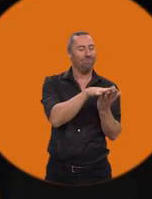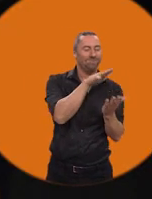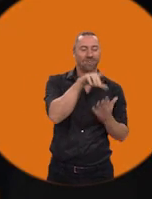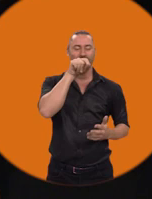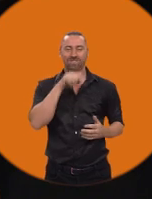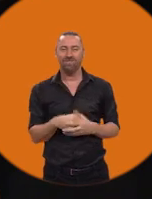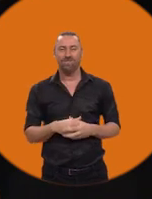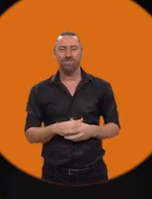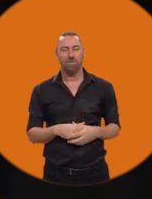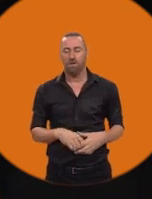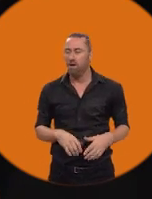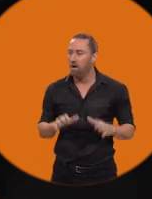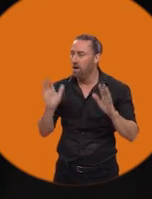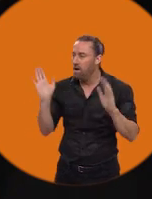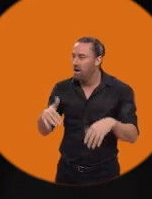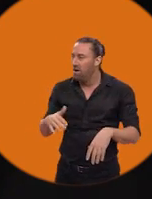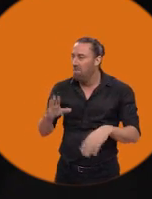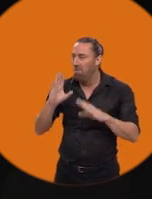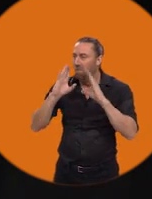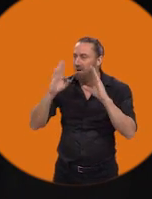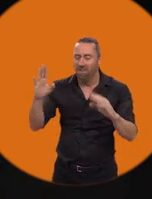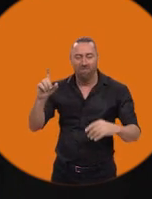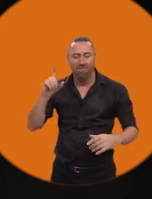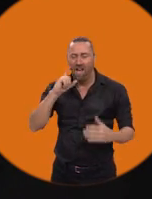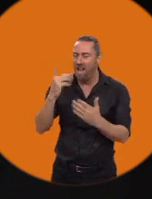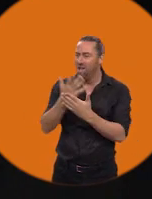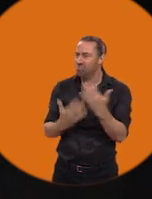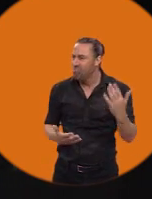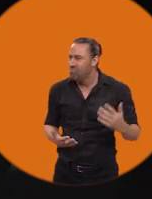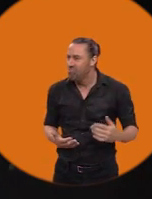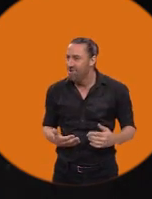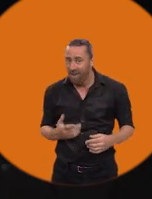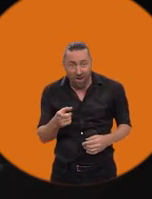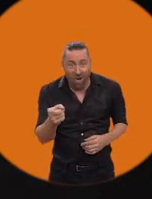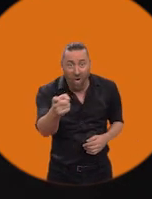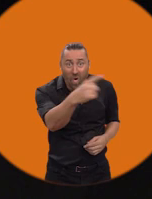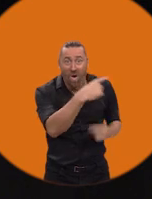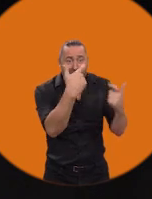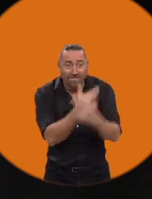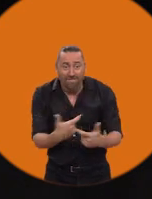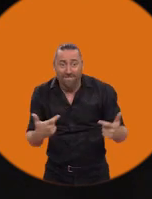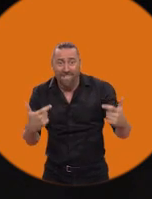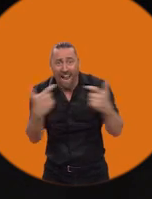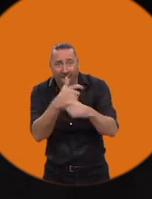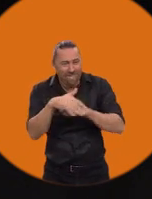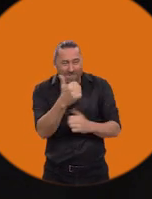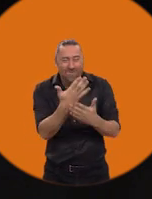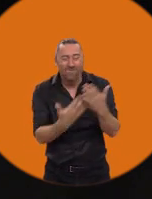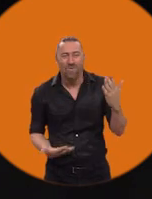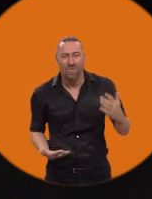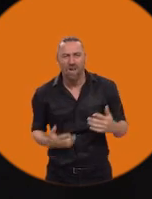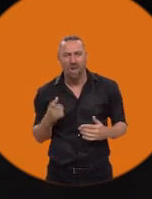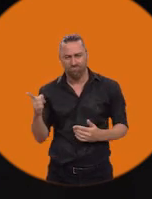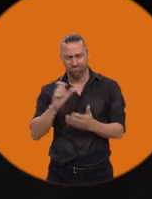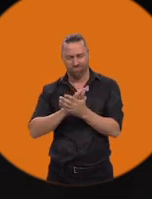Wow, what a hilarious story. Did Funky Chicken, a bush tale of crocs, make you laugh? Chris